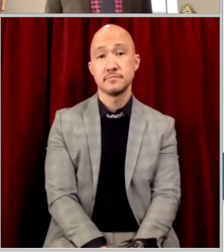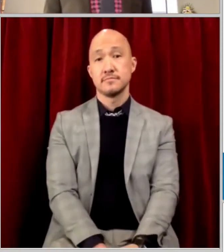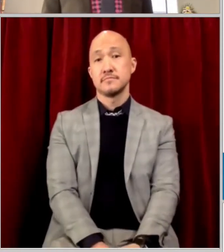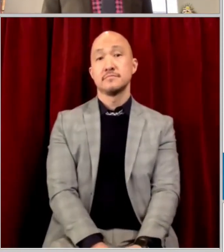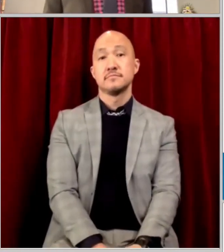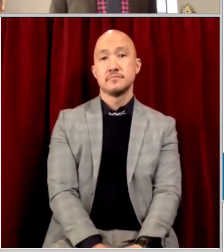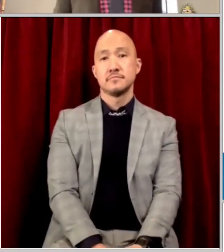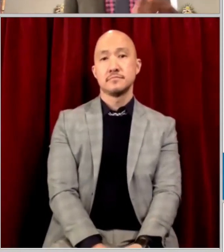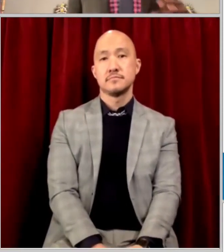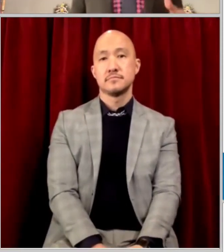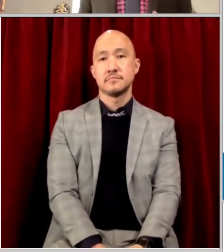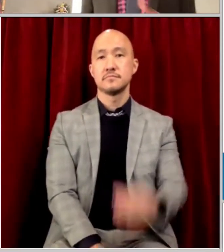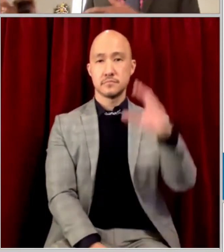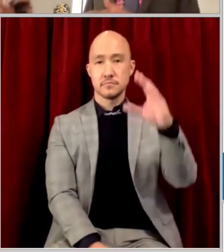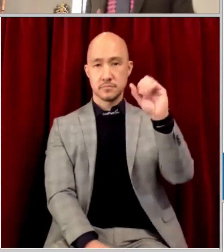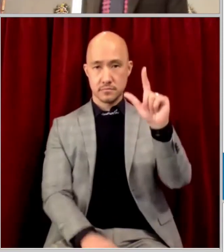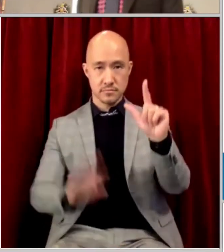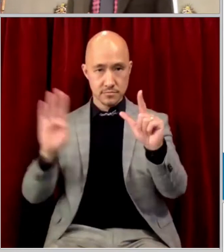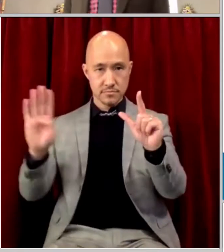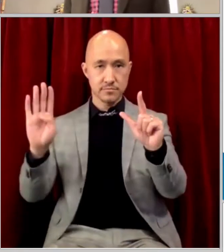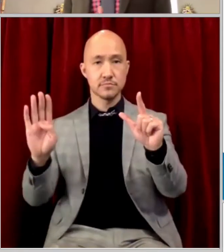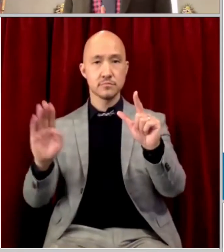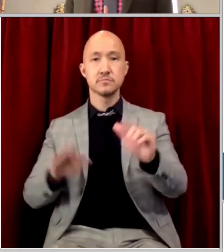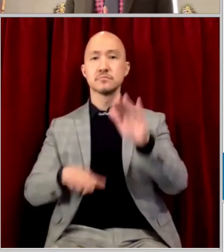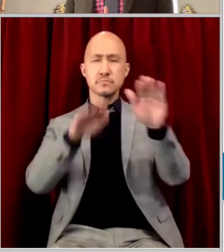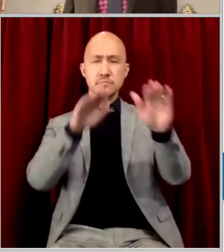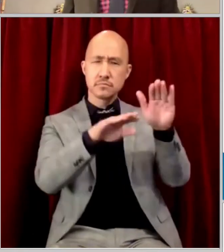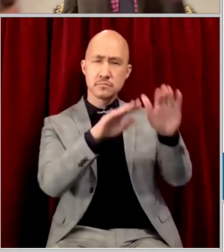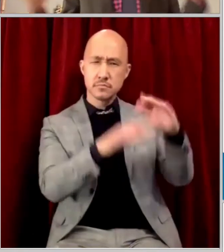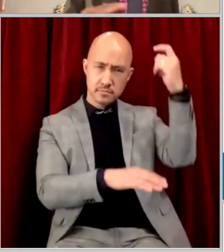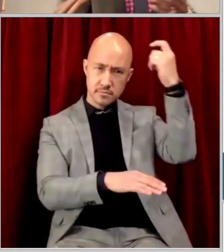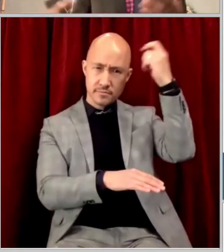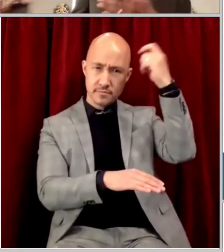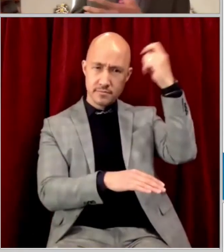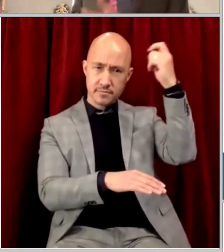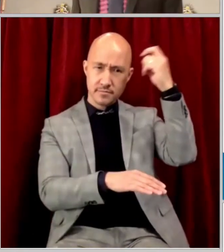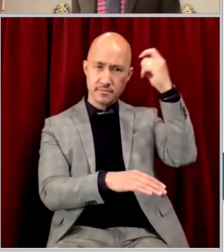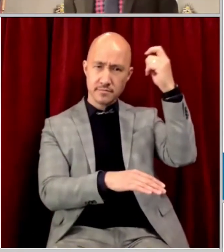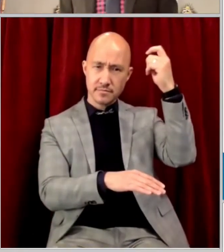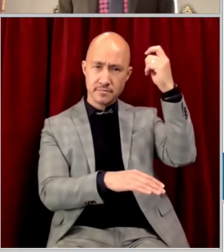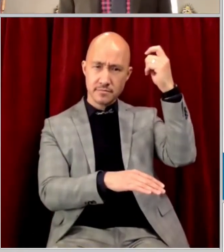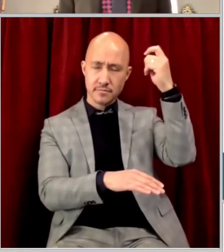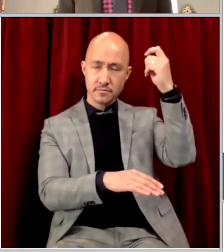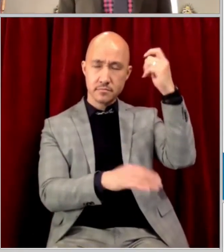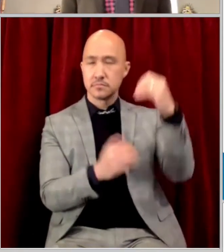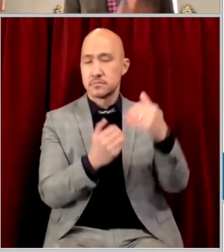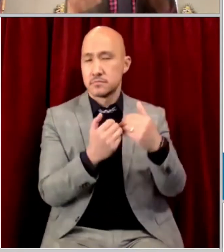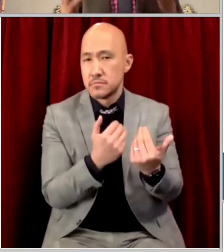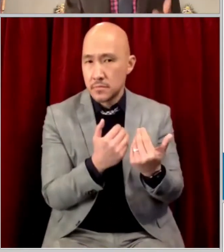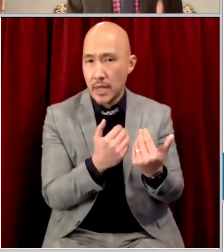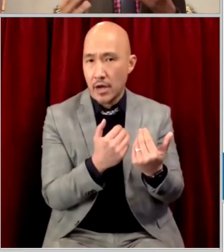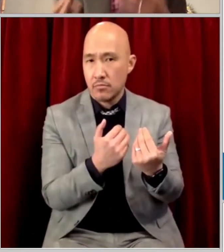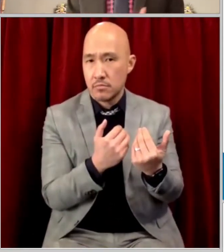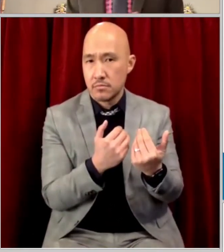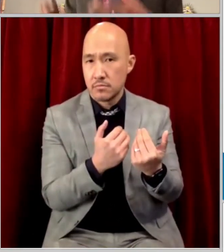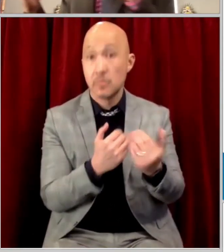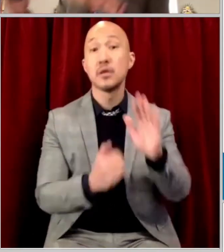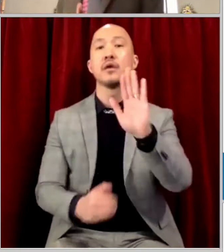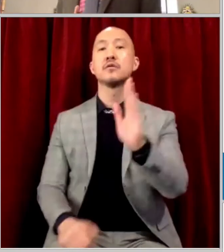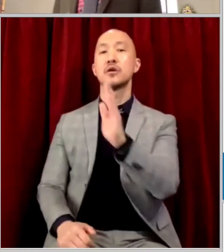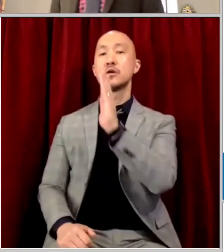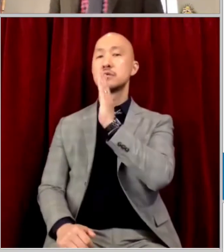here, walk in wisdom toward those who are outside. How do we walk in this wisdom? Says, let your